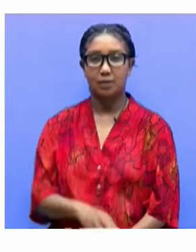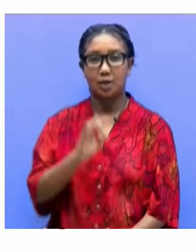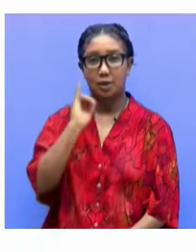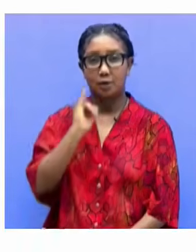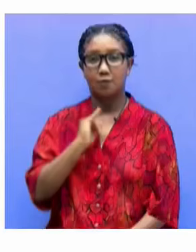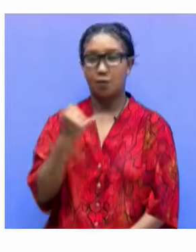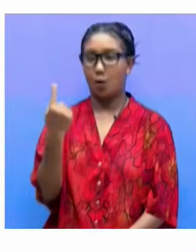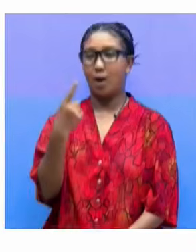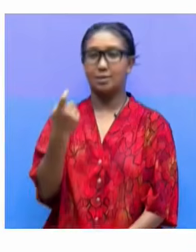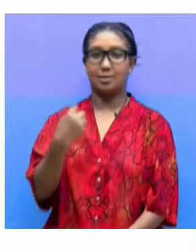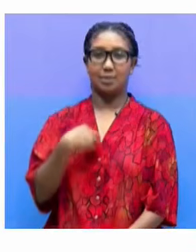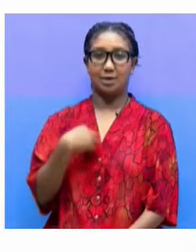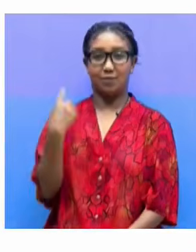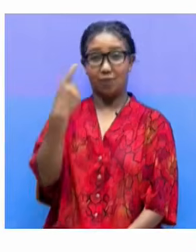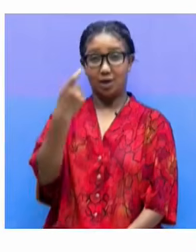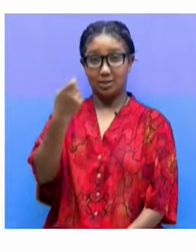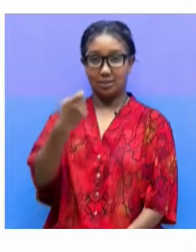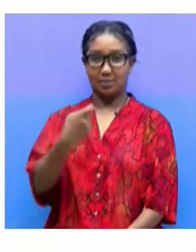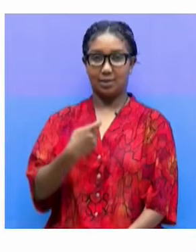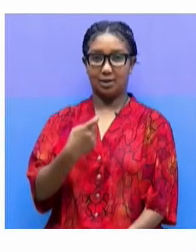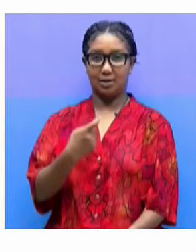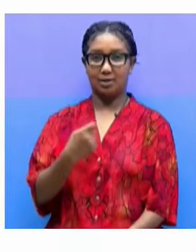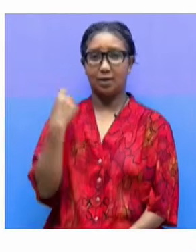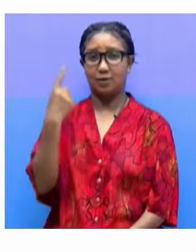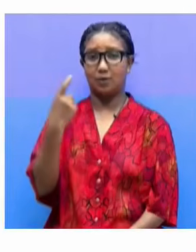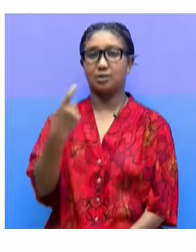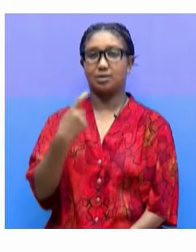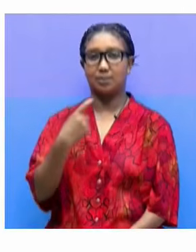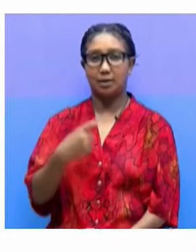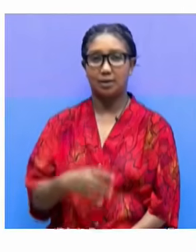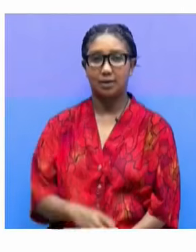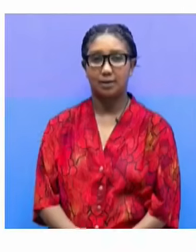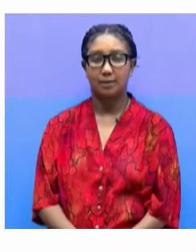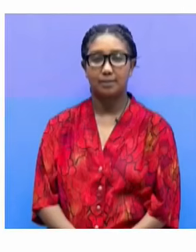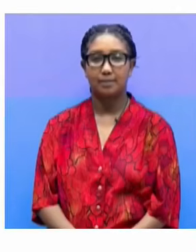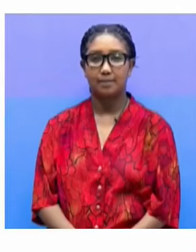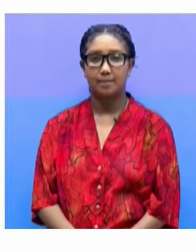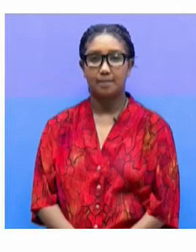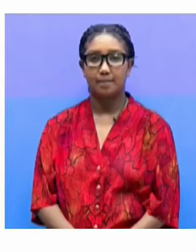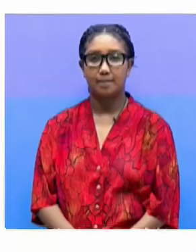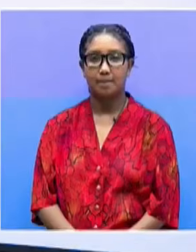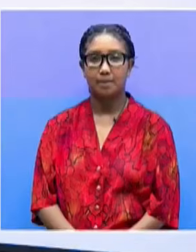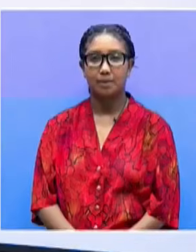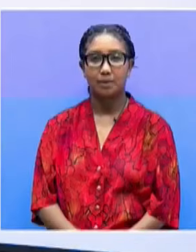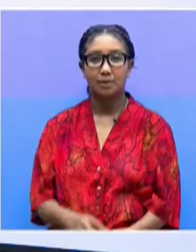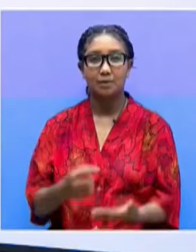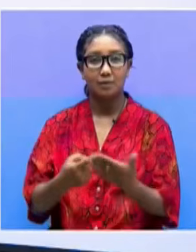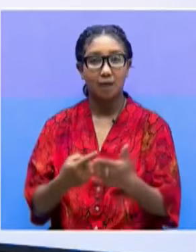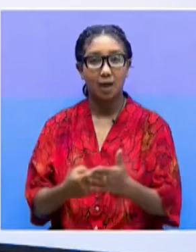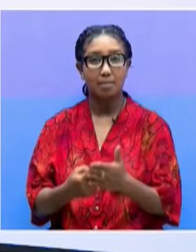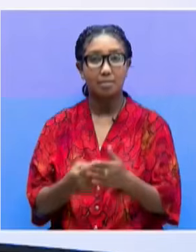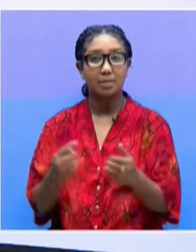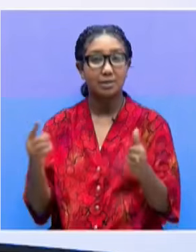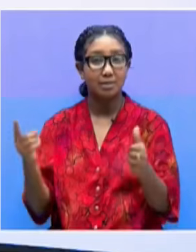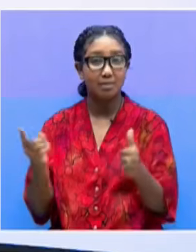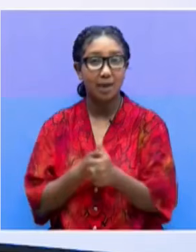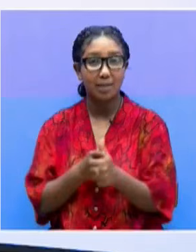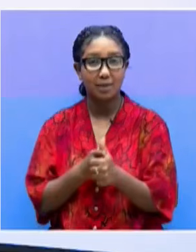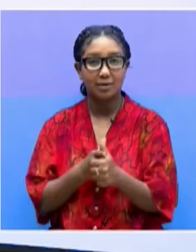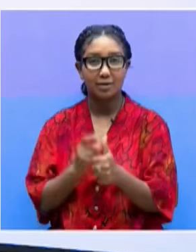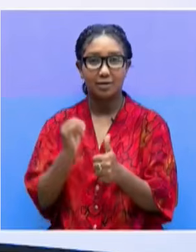you ask me. If you ask me. This time I begin my sentence